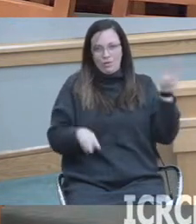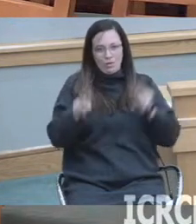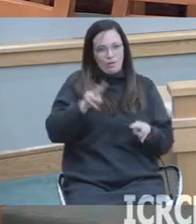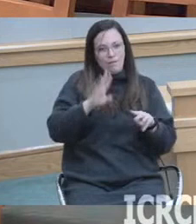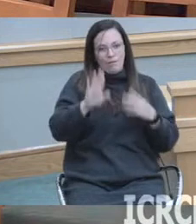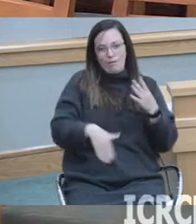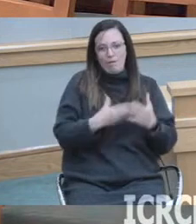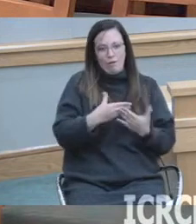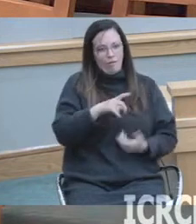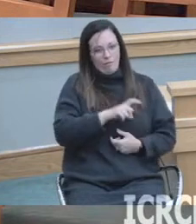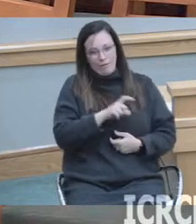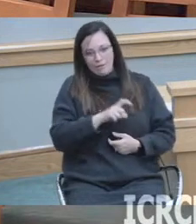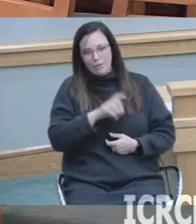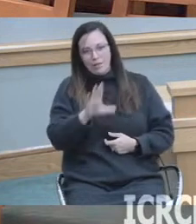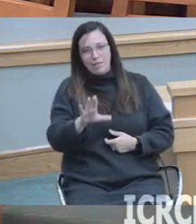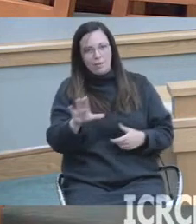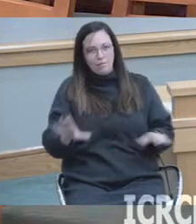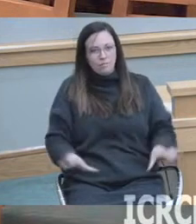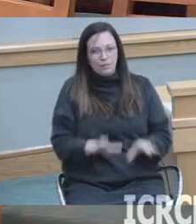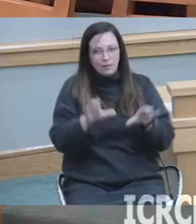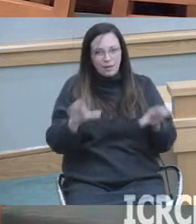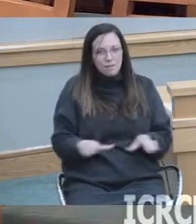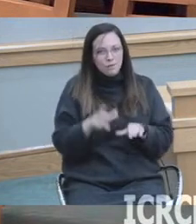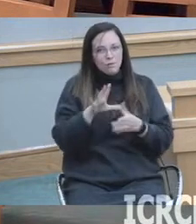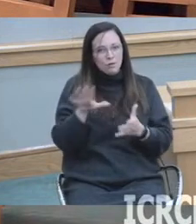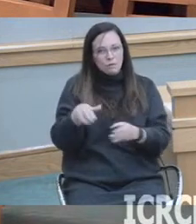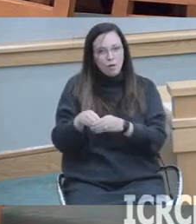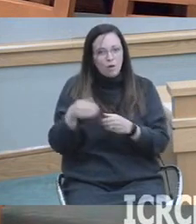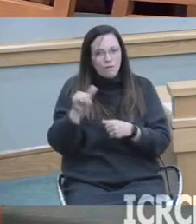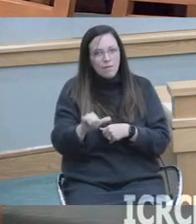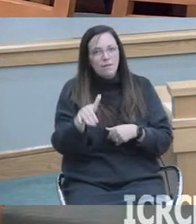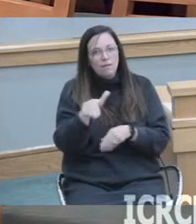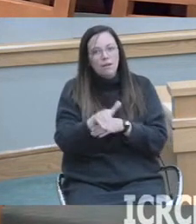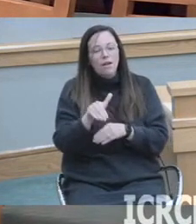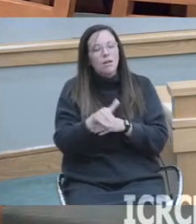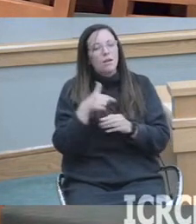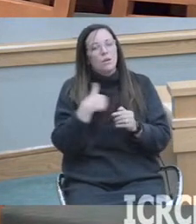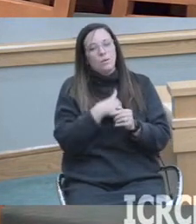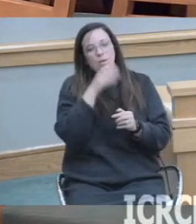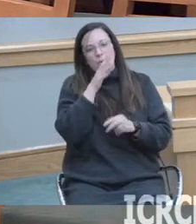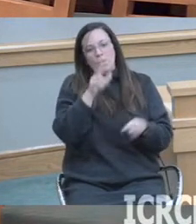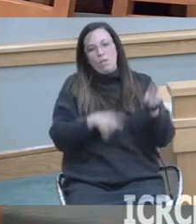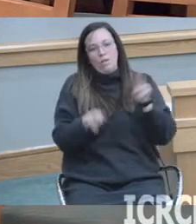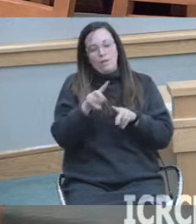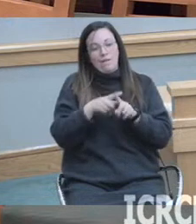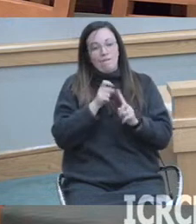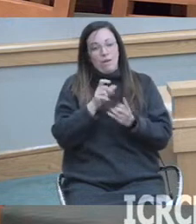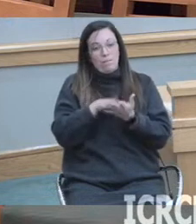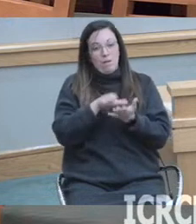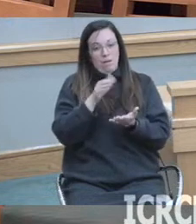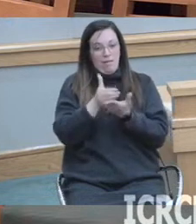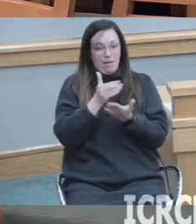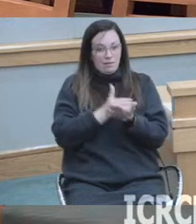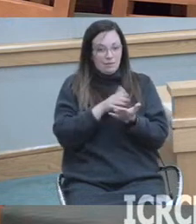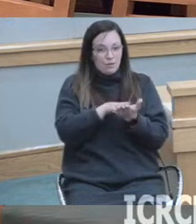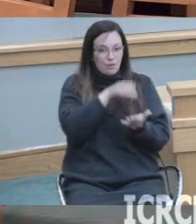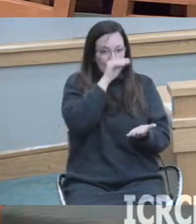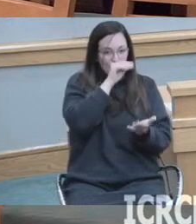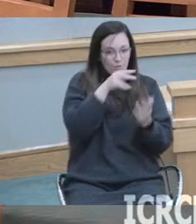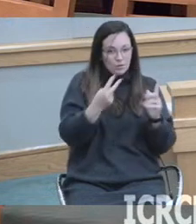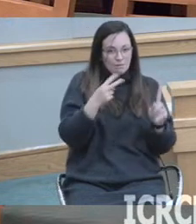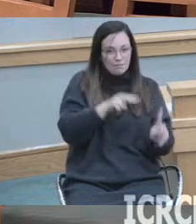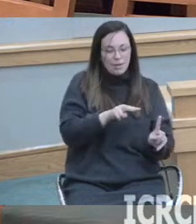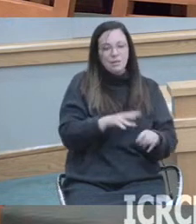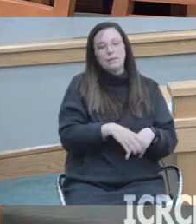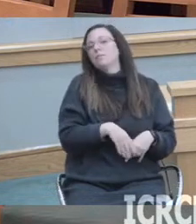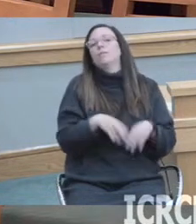tactics that were involved that night, and we will look at that from a lessons learned perspective. We will look at it from the standpoint